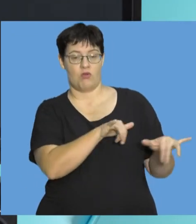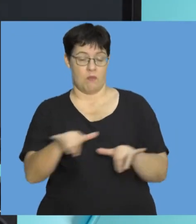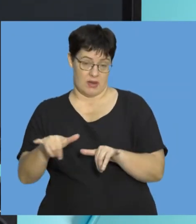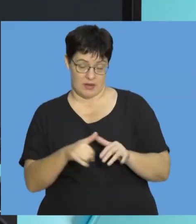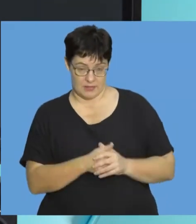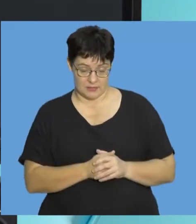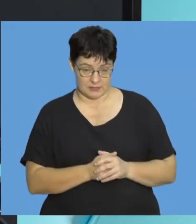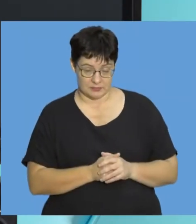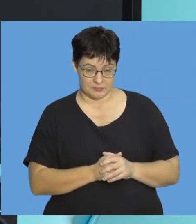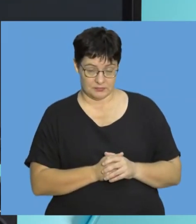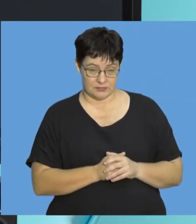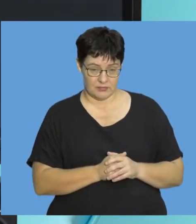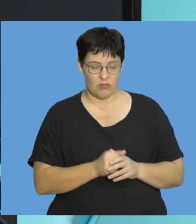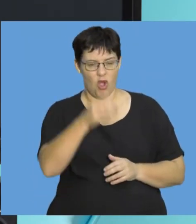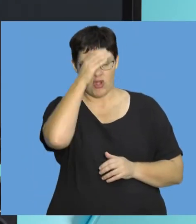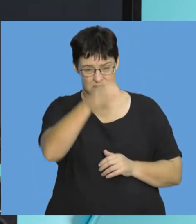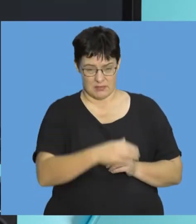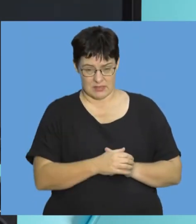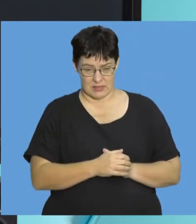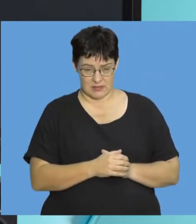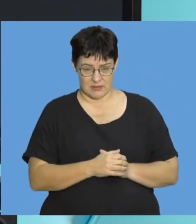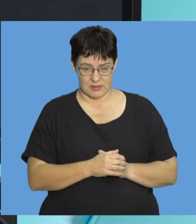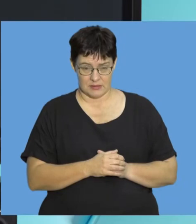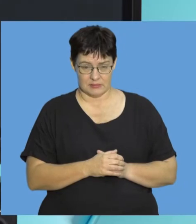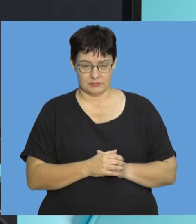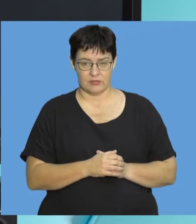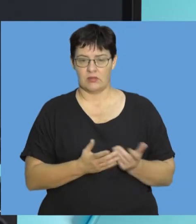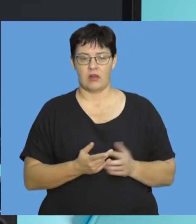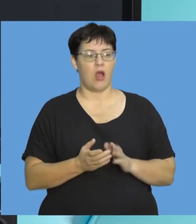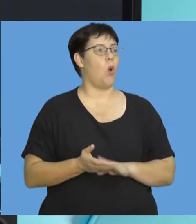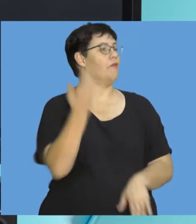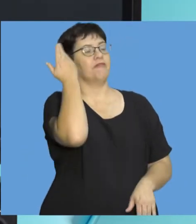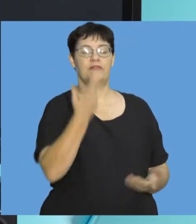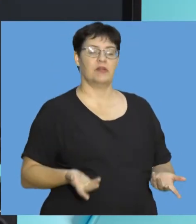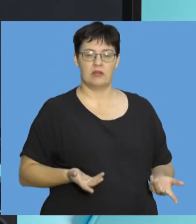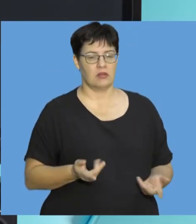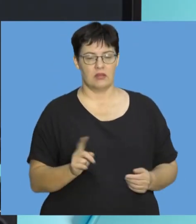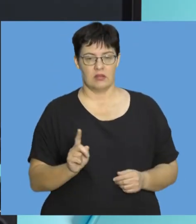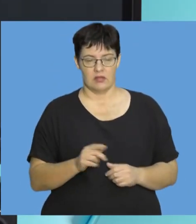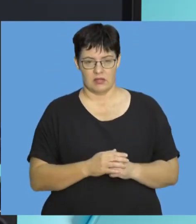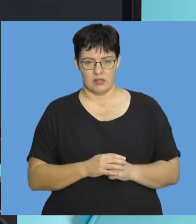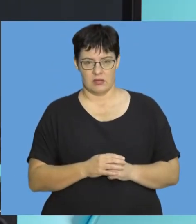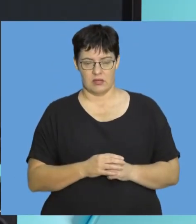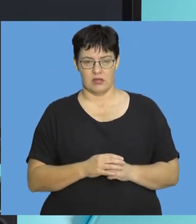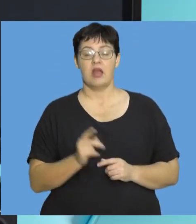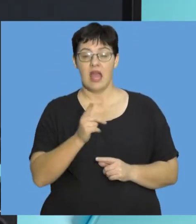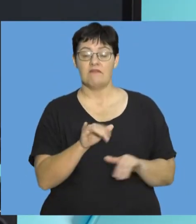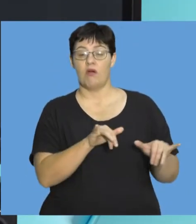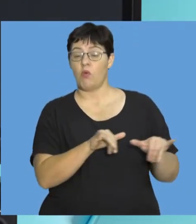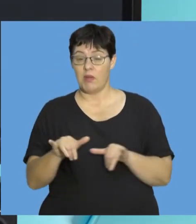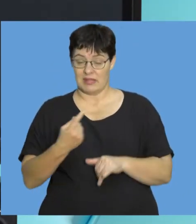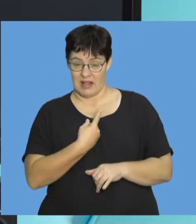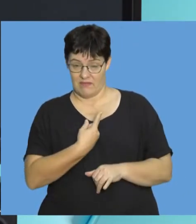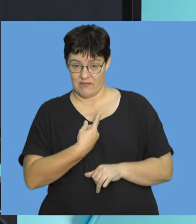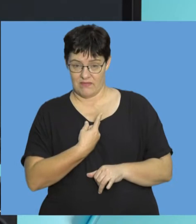factor that you took out. That's the concept of a common factor. You don't just scratch out and then, because if it's just the common factor